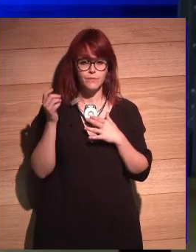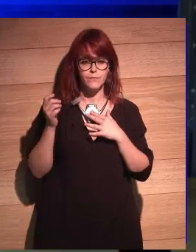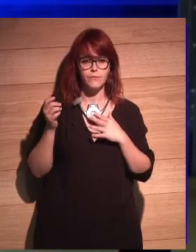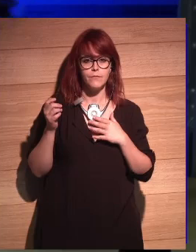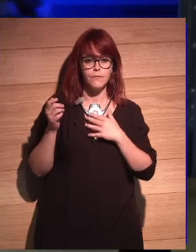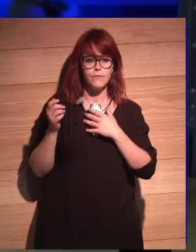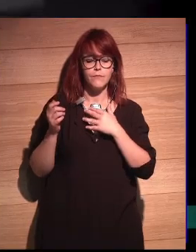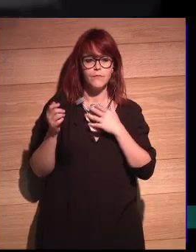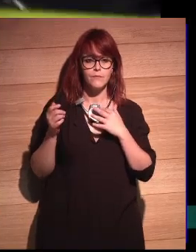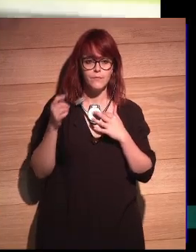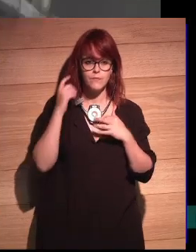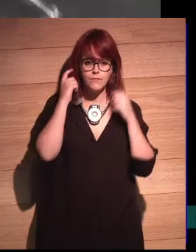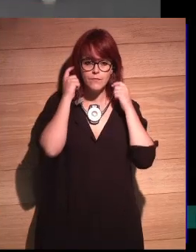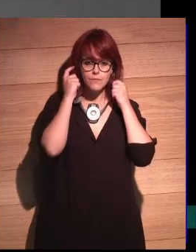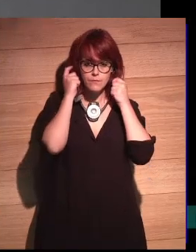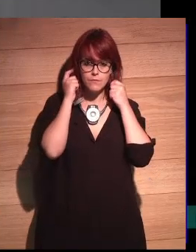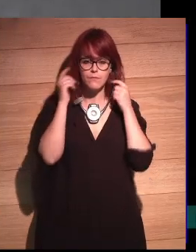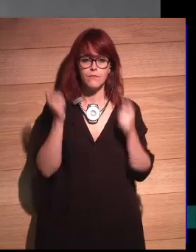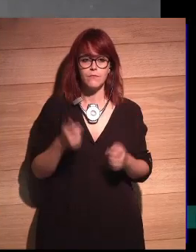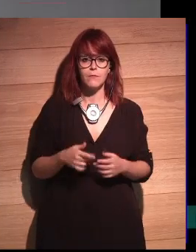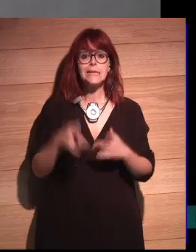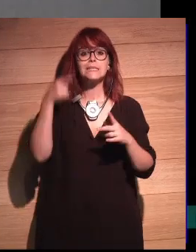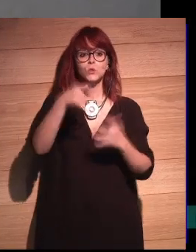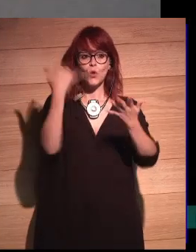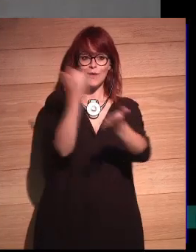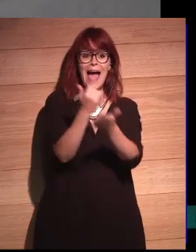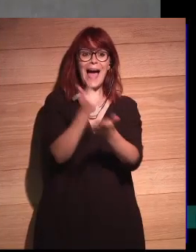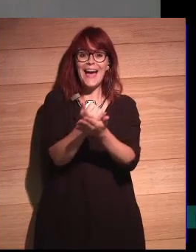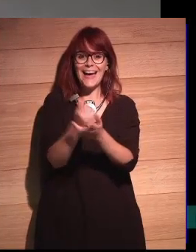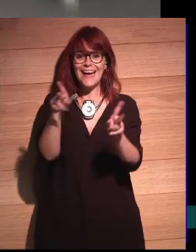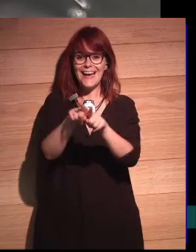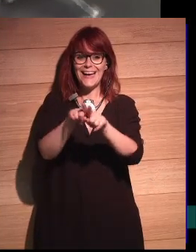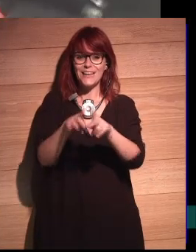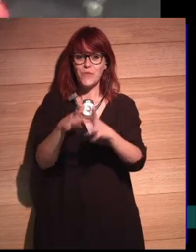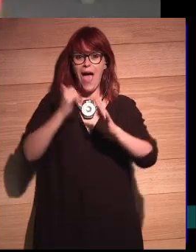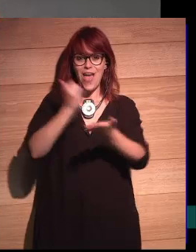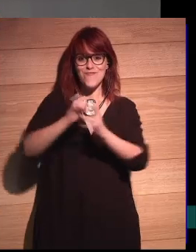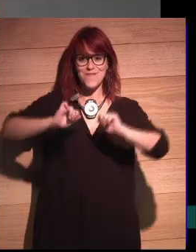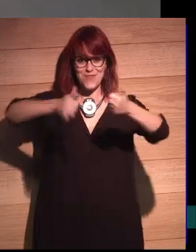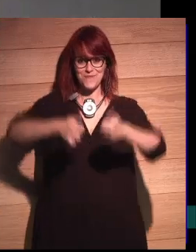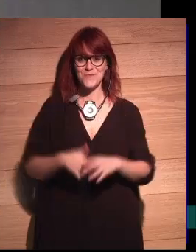you go. So this is an early experiment we did. Never seen one piece of 20-foot technology